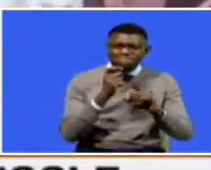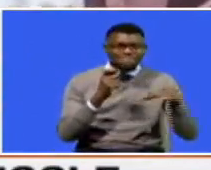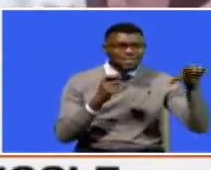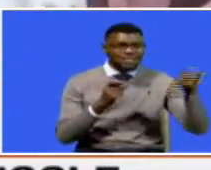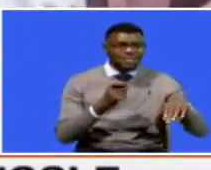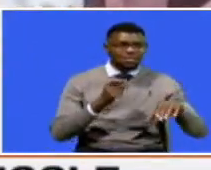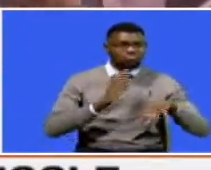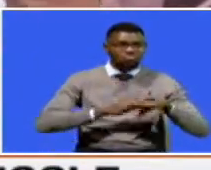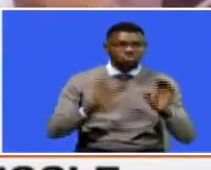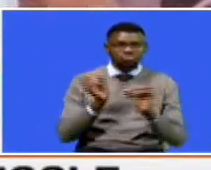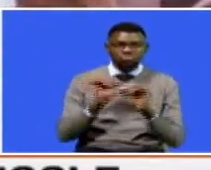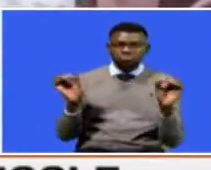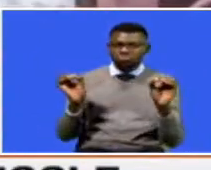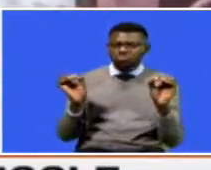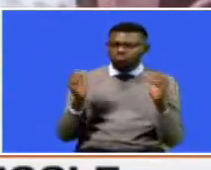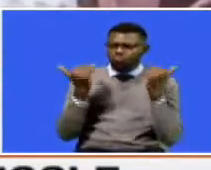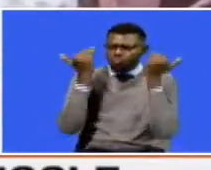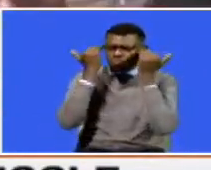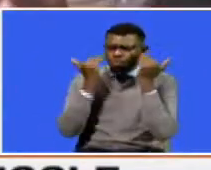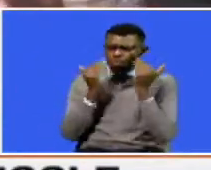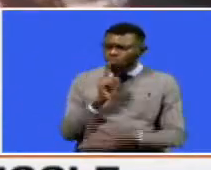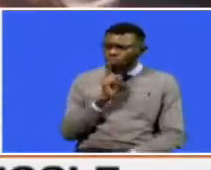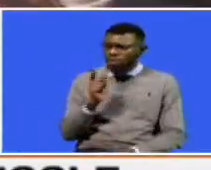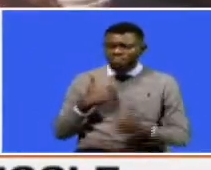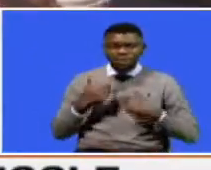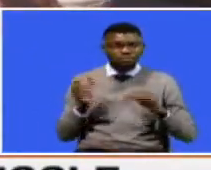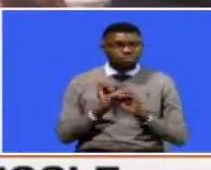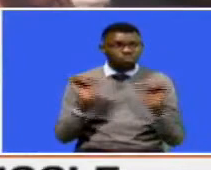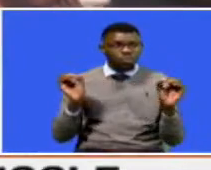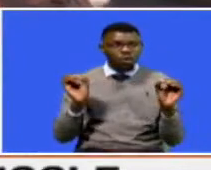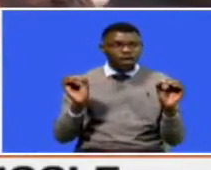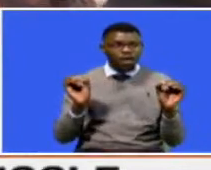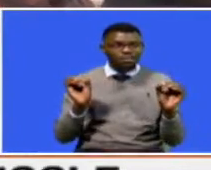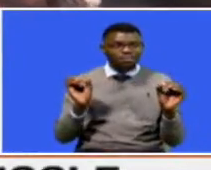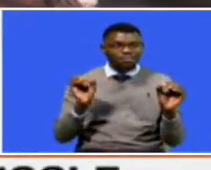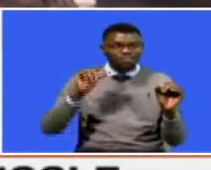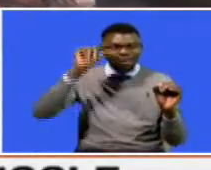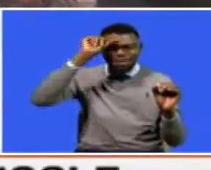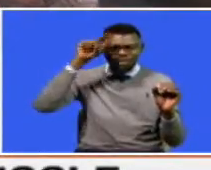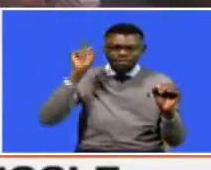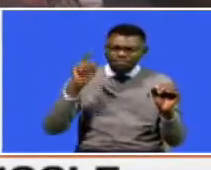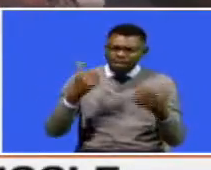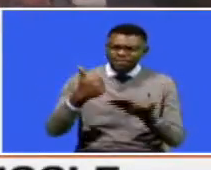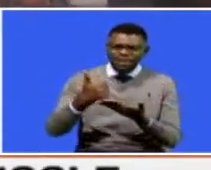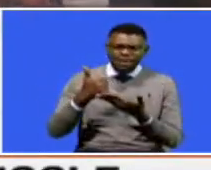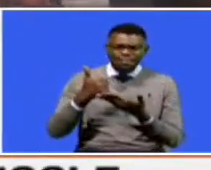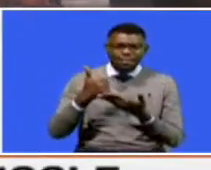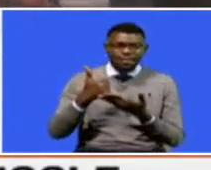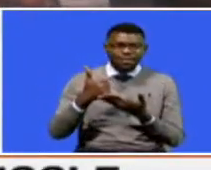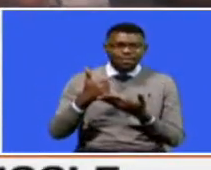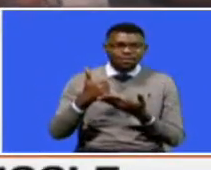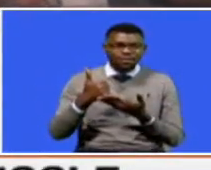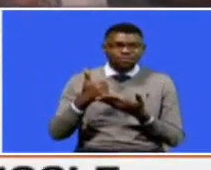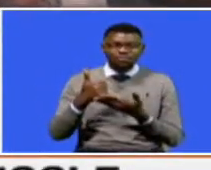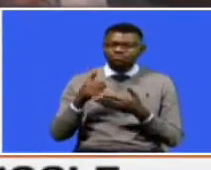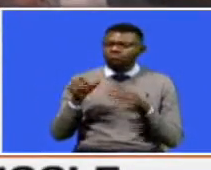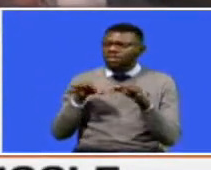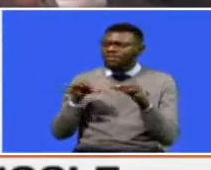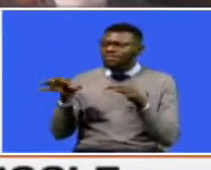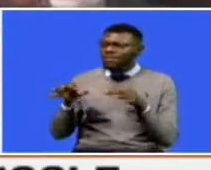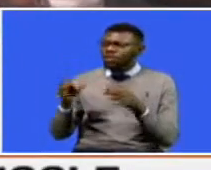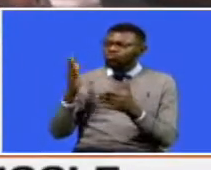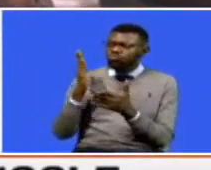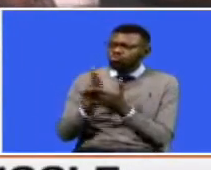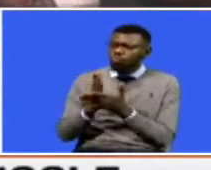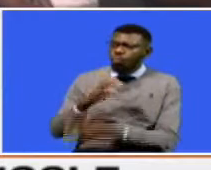court order, they don't have an eviction notice. Ni lazima serikali pia itusaidie kutuambia squatter alizi ni nani na